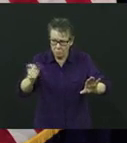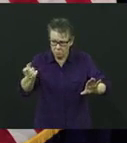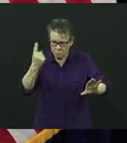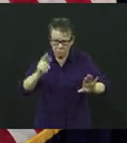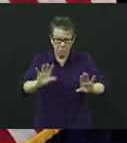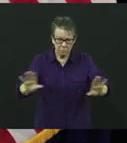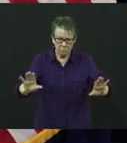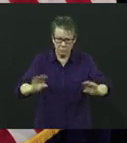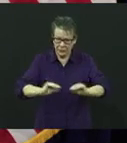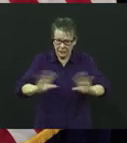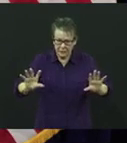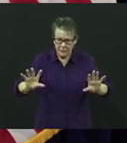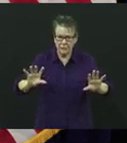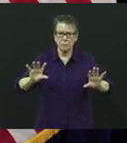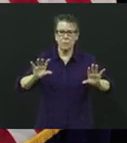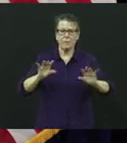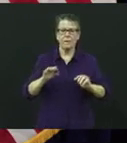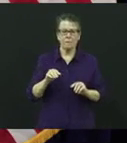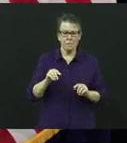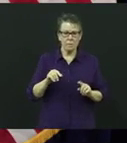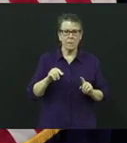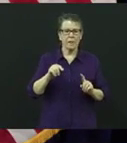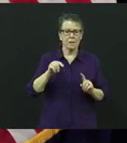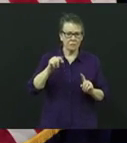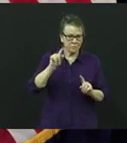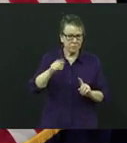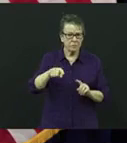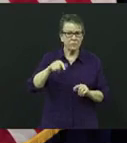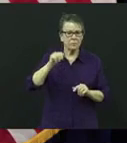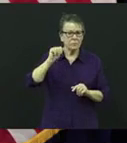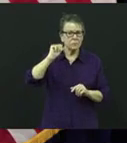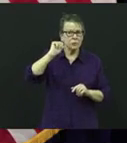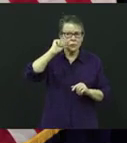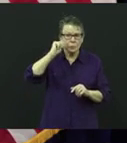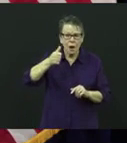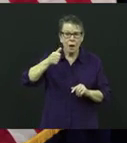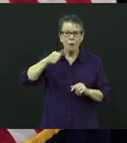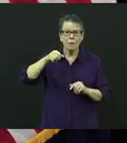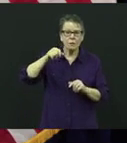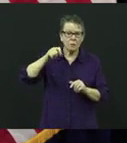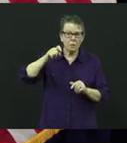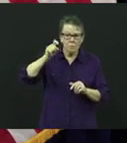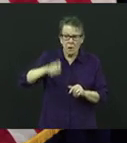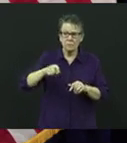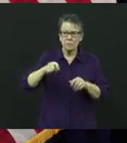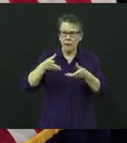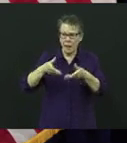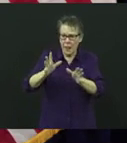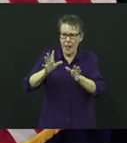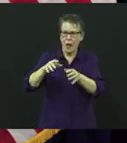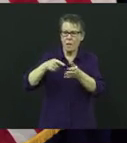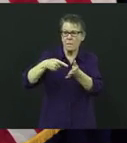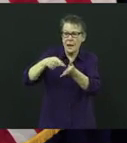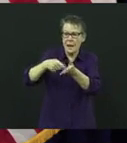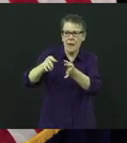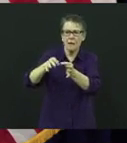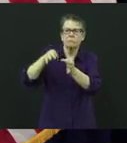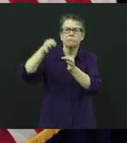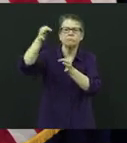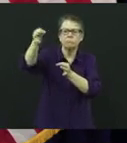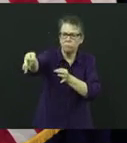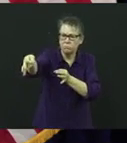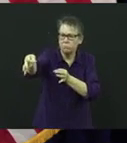will, and for that we are thankful and appreciative, and if they don't, we will make them. Next, yesterday I announced the launch